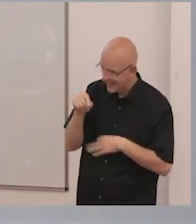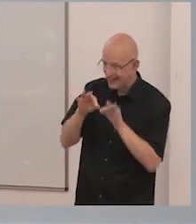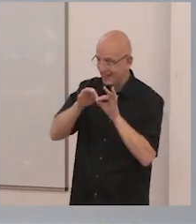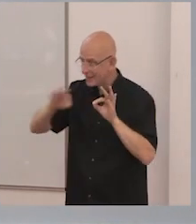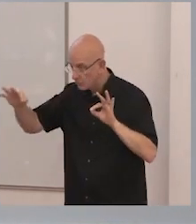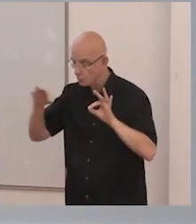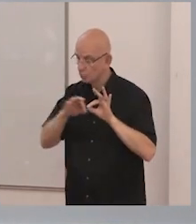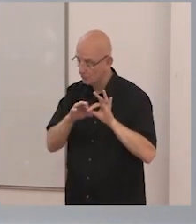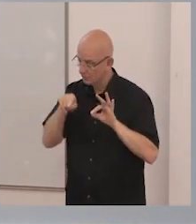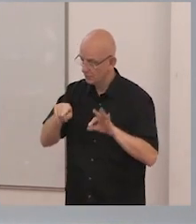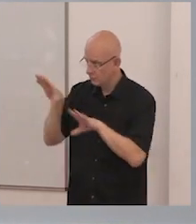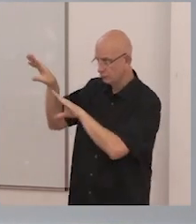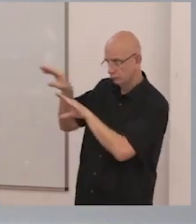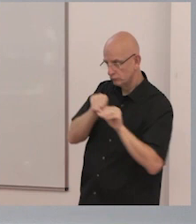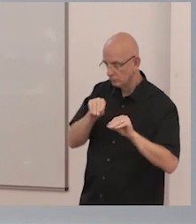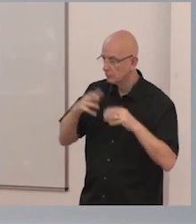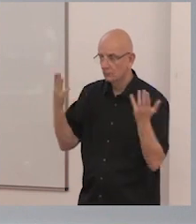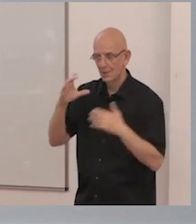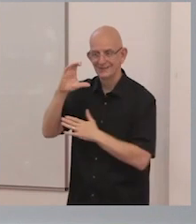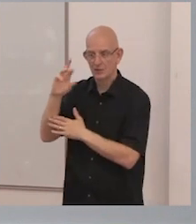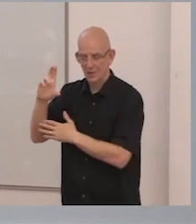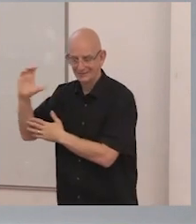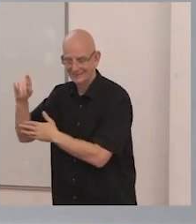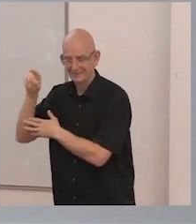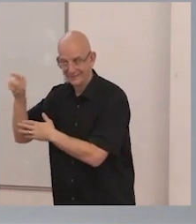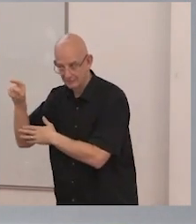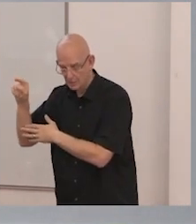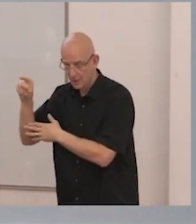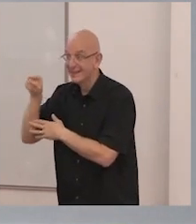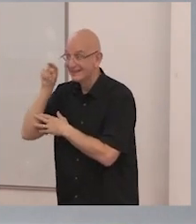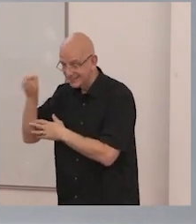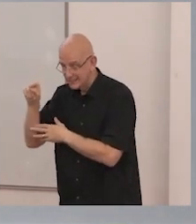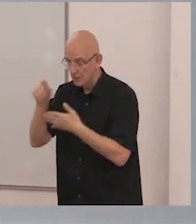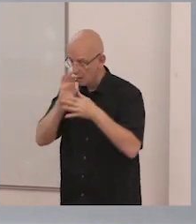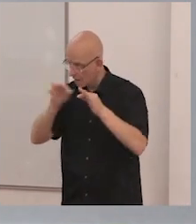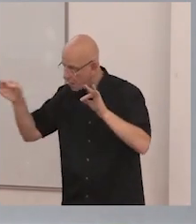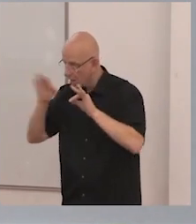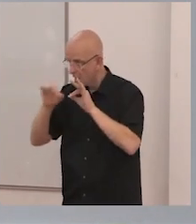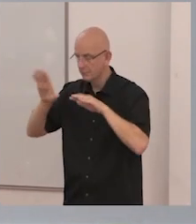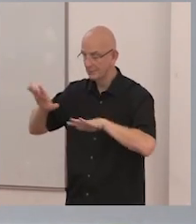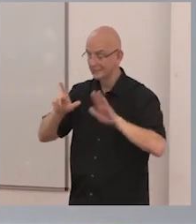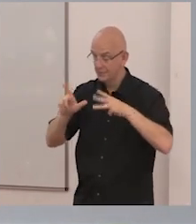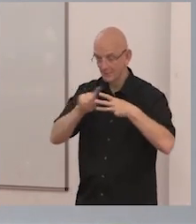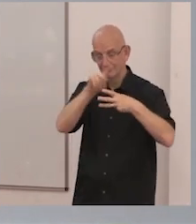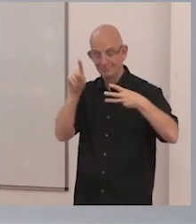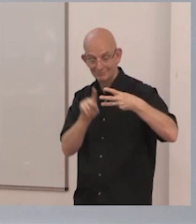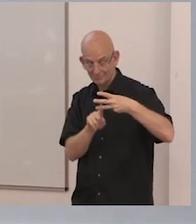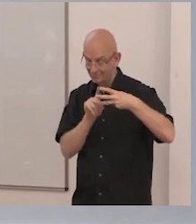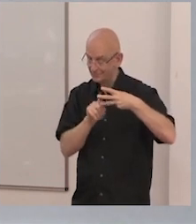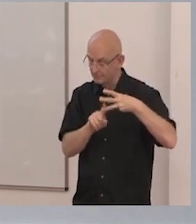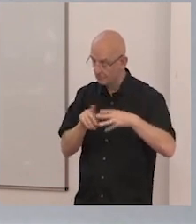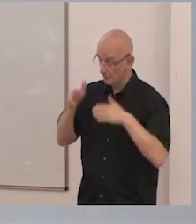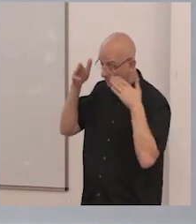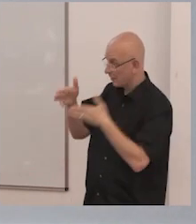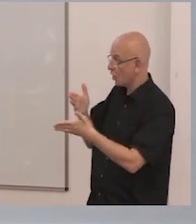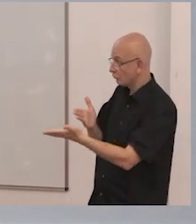And the last part of Article 7 focuses on the right of disabled children to express their views. So again, it takes